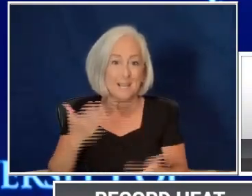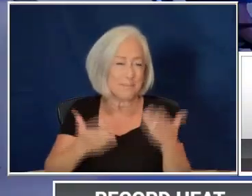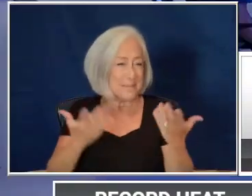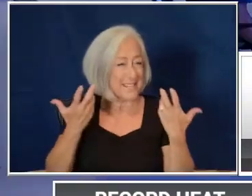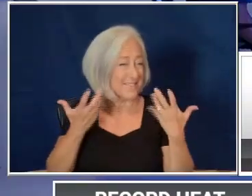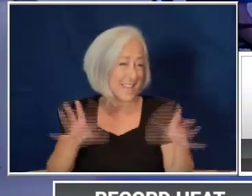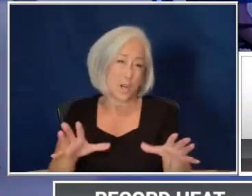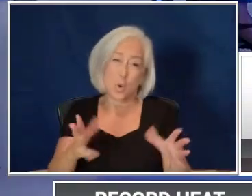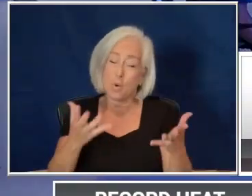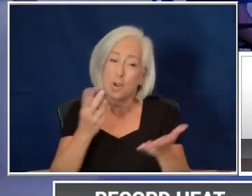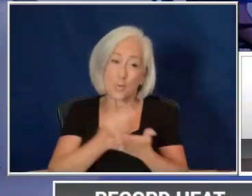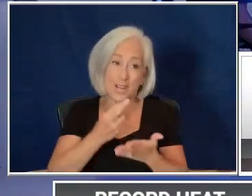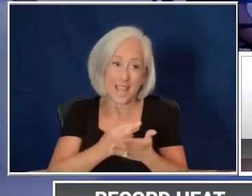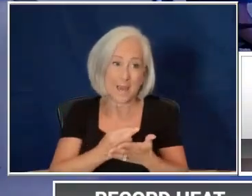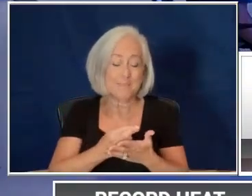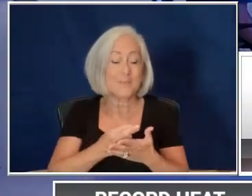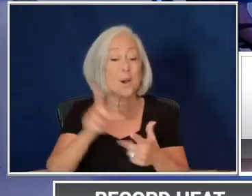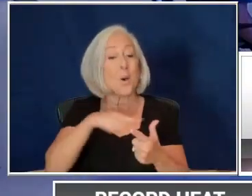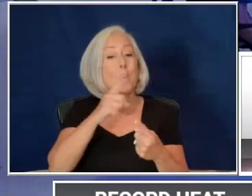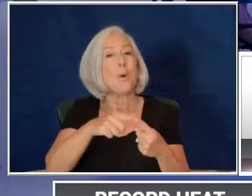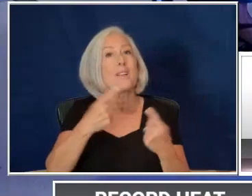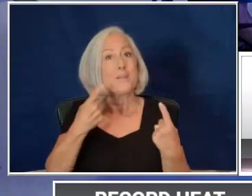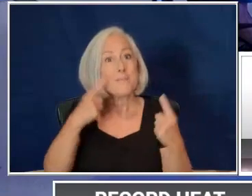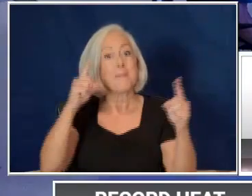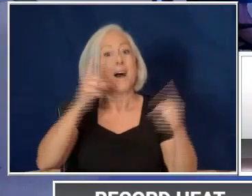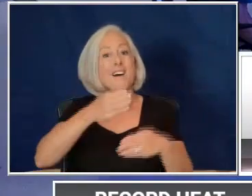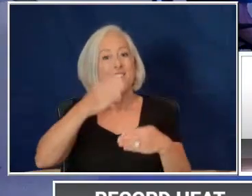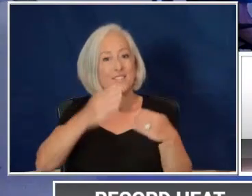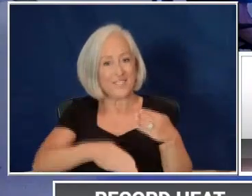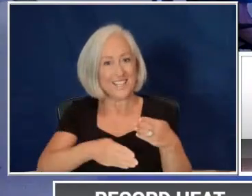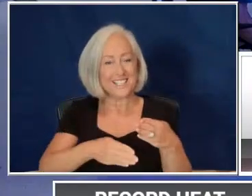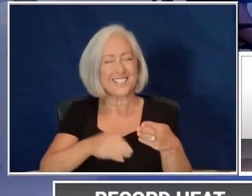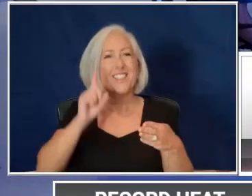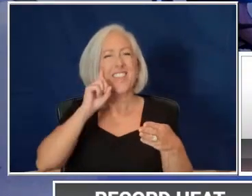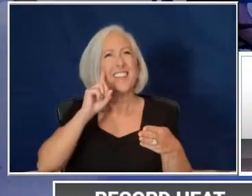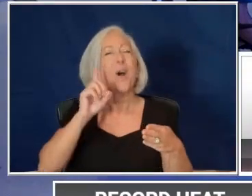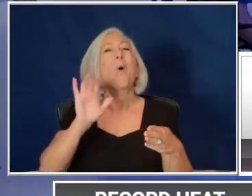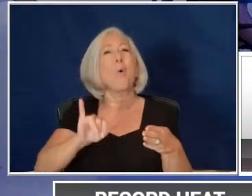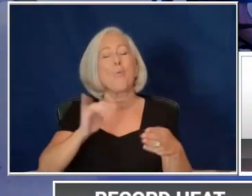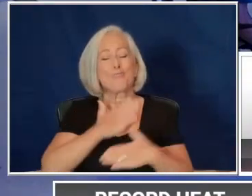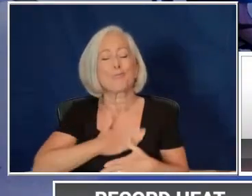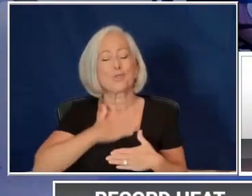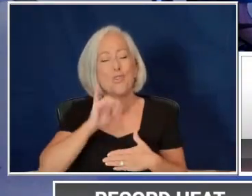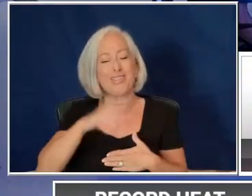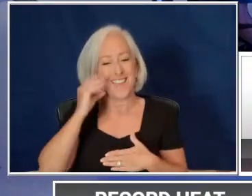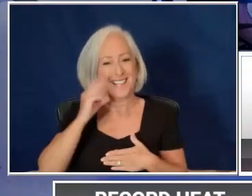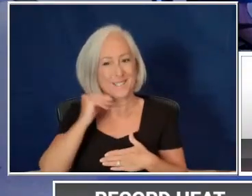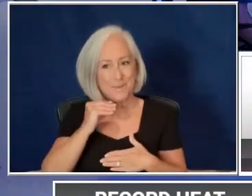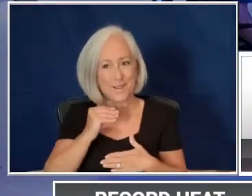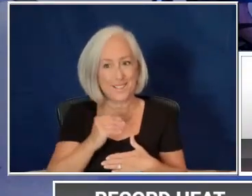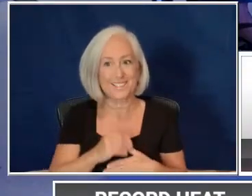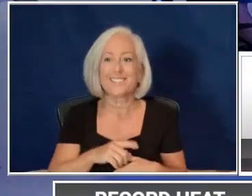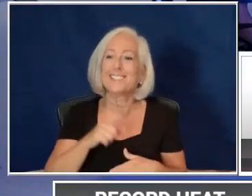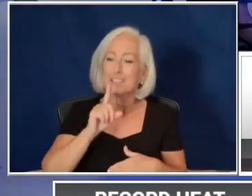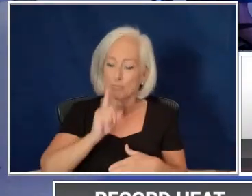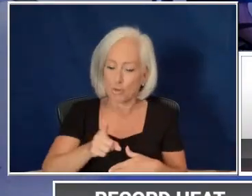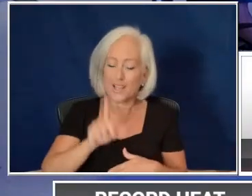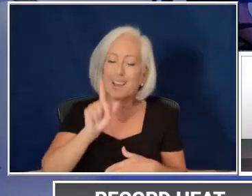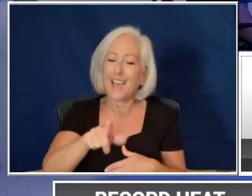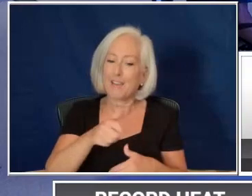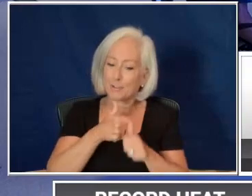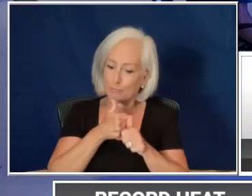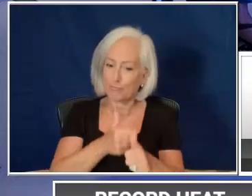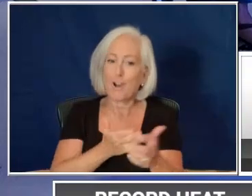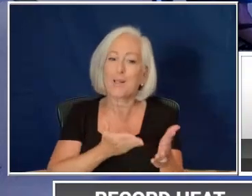like it. It's kind of part of the total package. You gotta see it through to the very end, right, Julie? Yes, absolutely. So tell